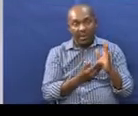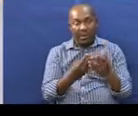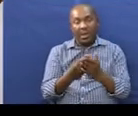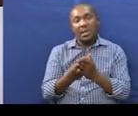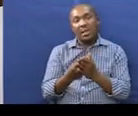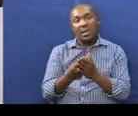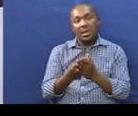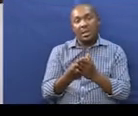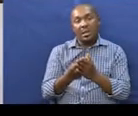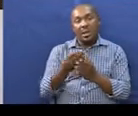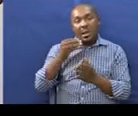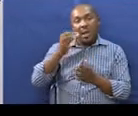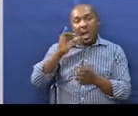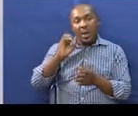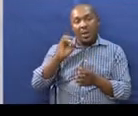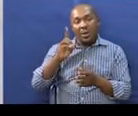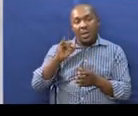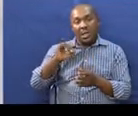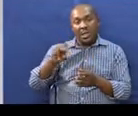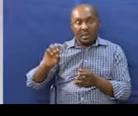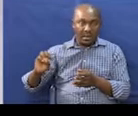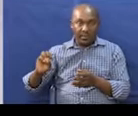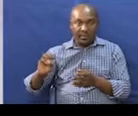Now, the mixture turned